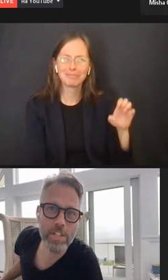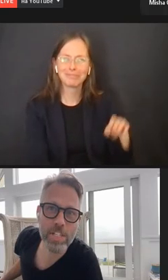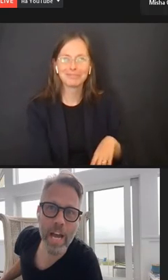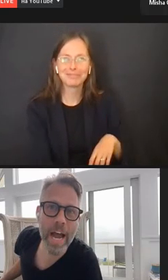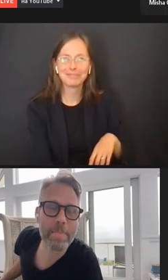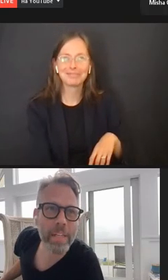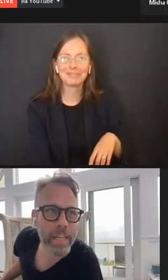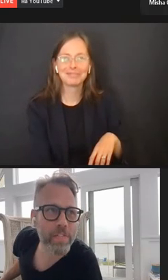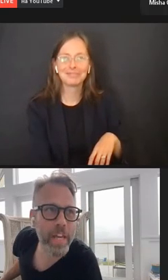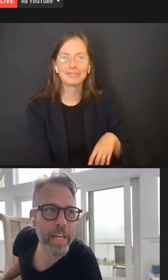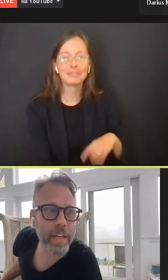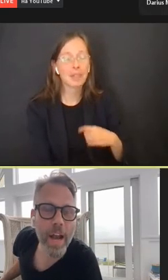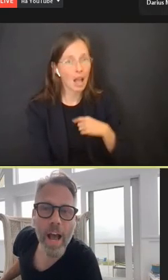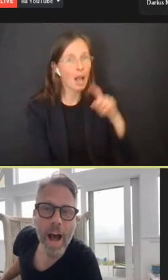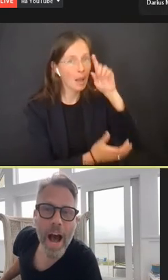Because